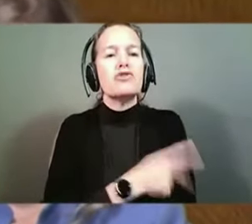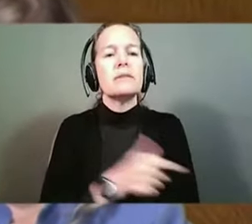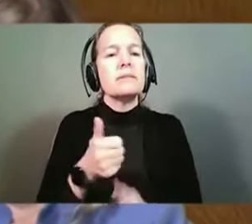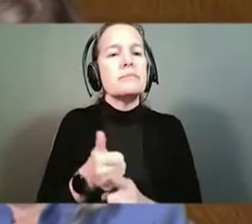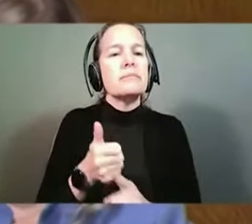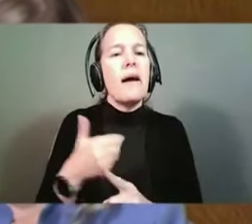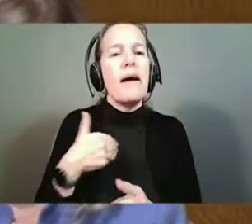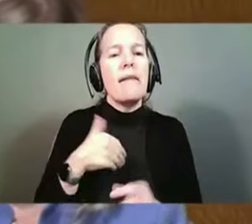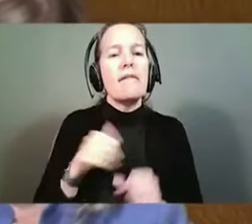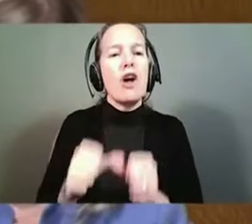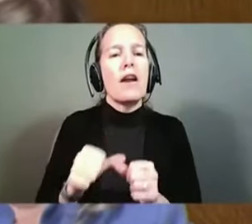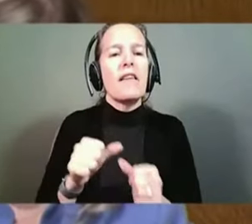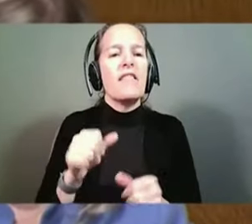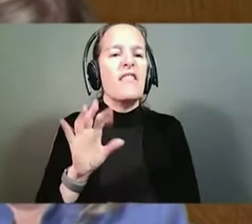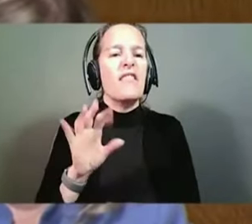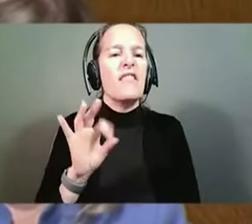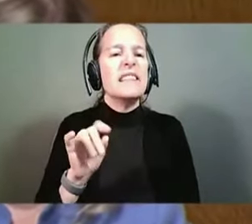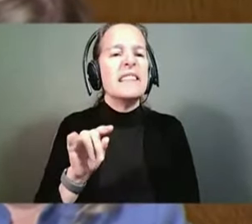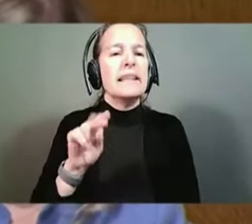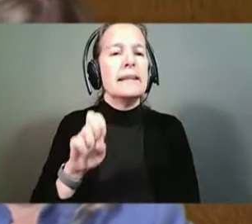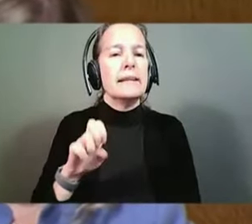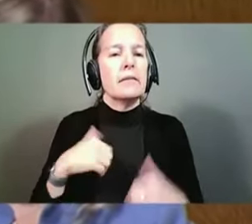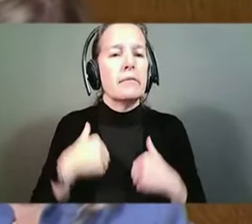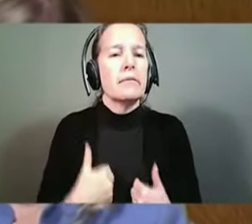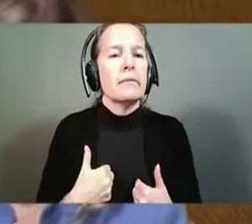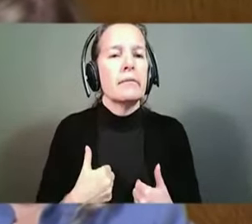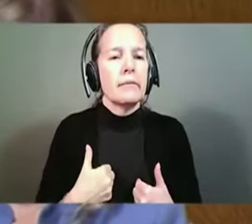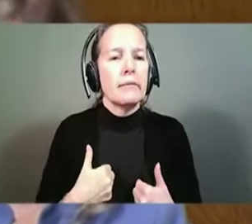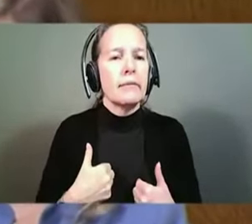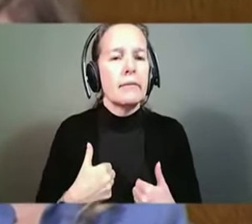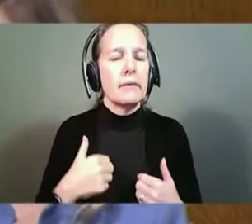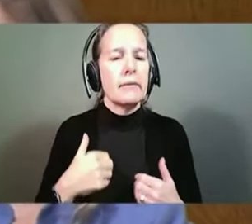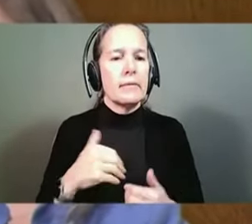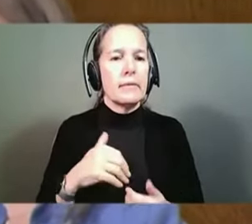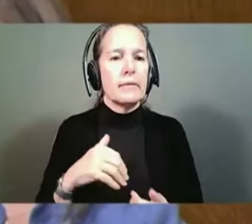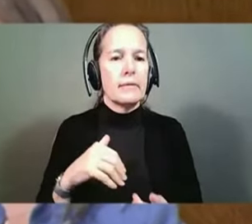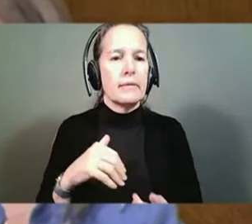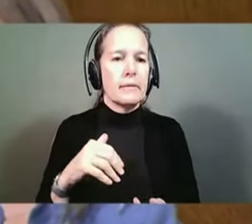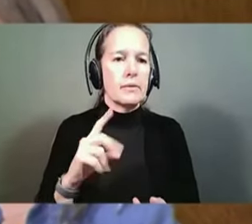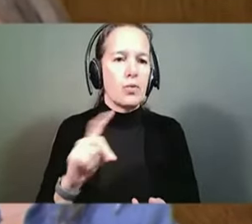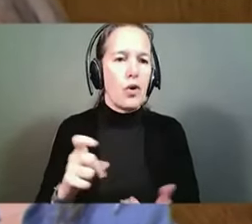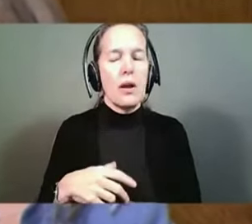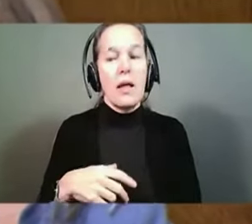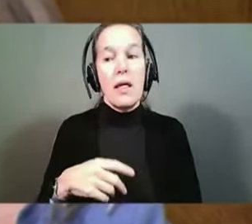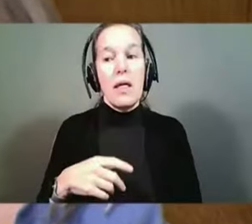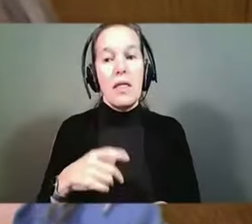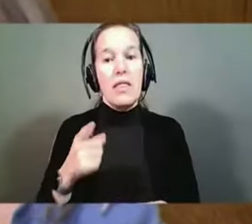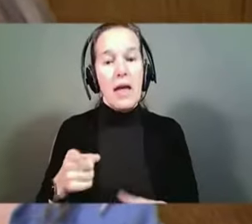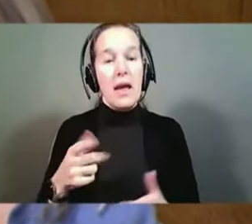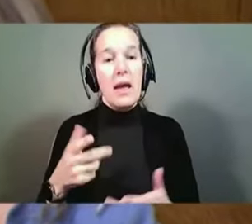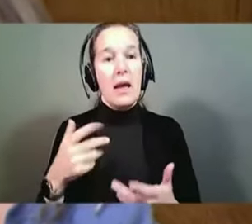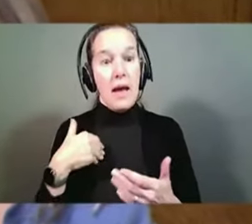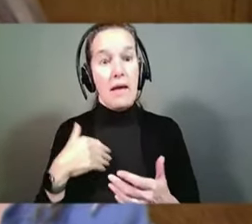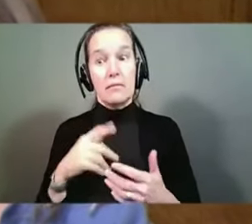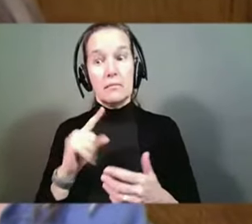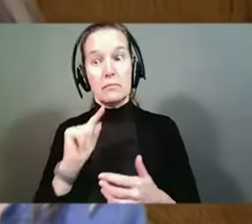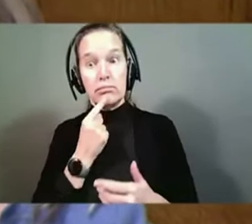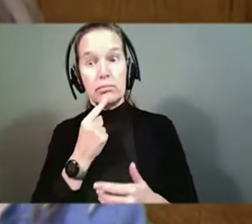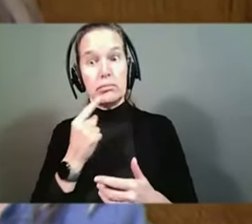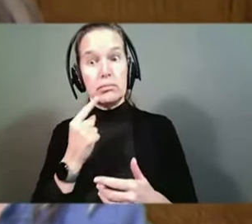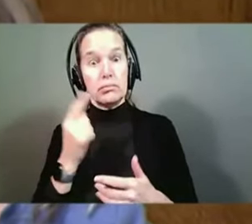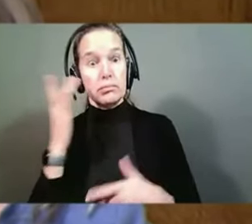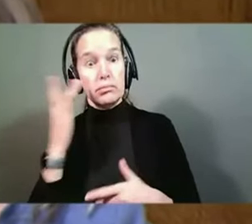on, this is my problem, and the frustration they had with real symptoms but without real test findings was just